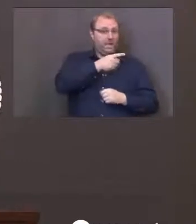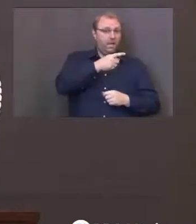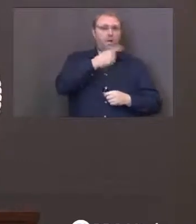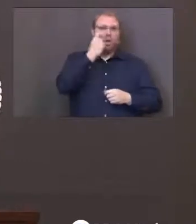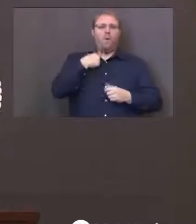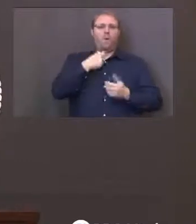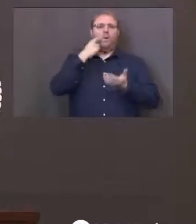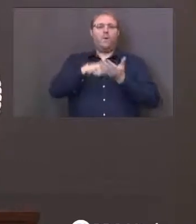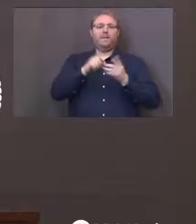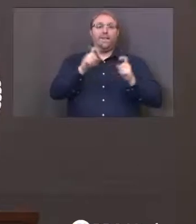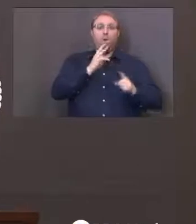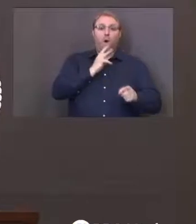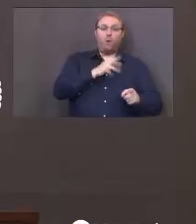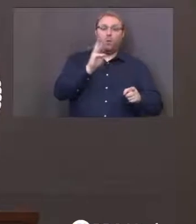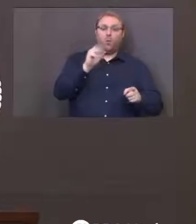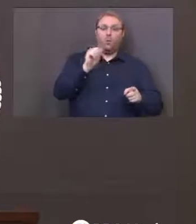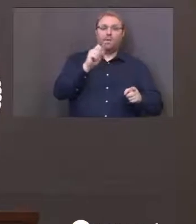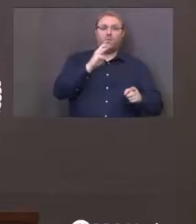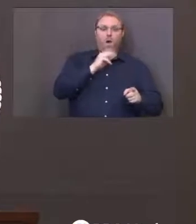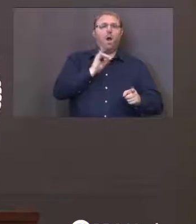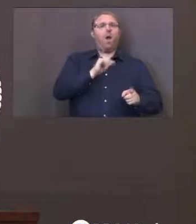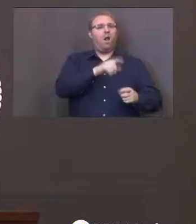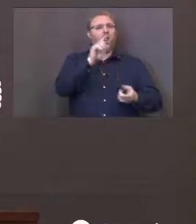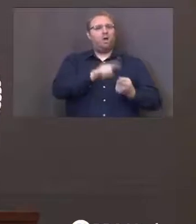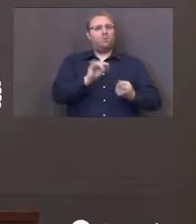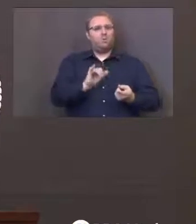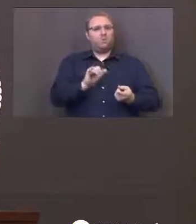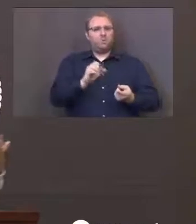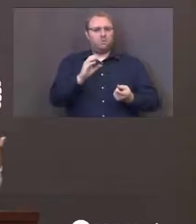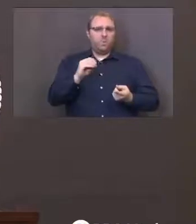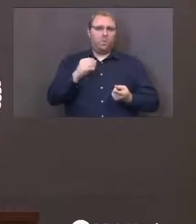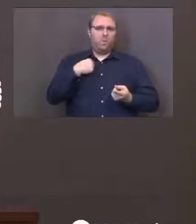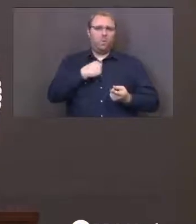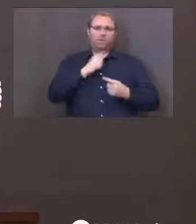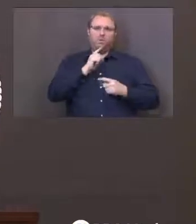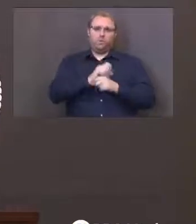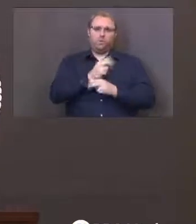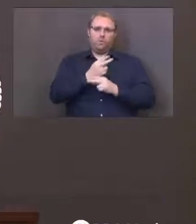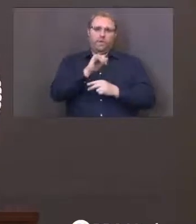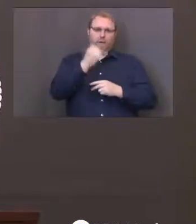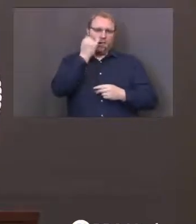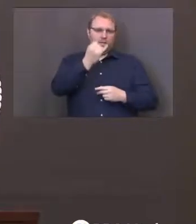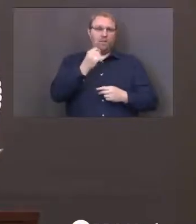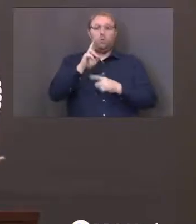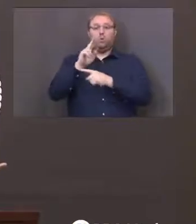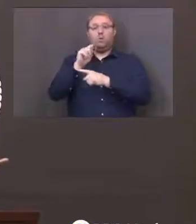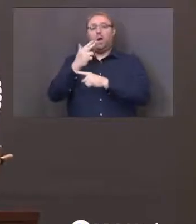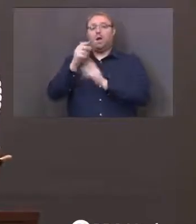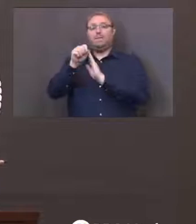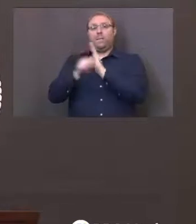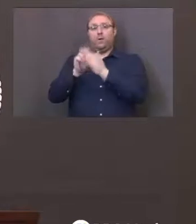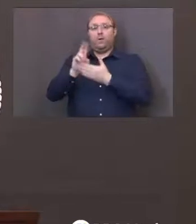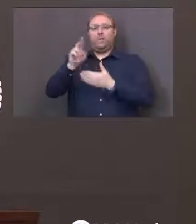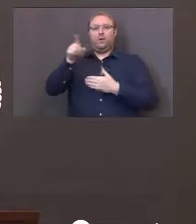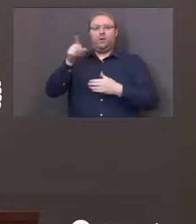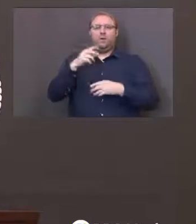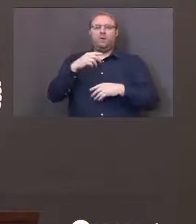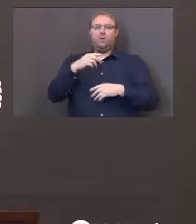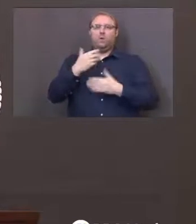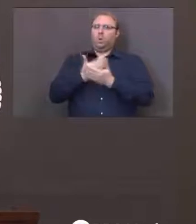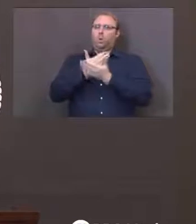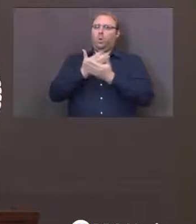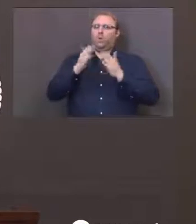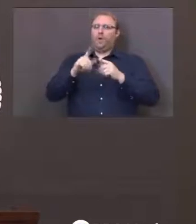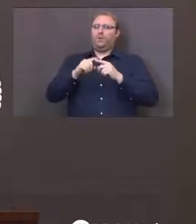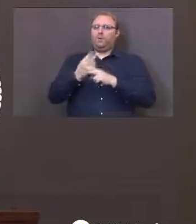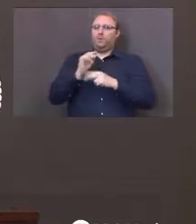a decrease in the virus detected. So we are currently using it, but of course this Utah State University is a use case and a new way to